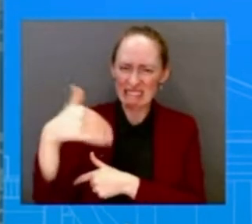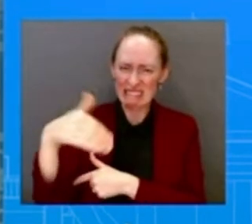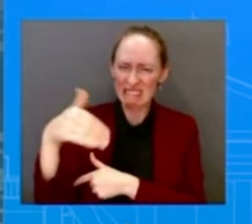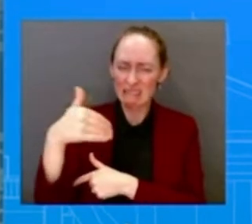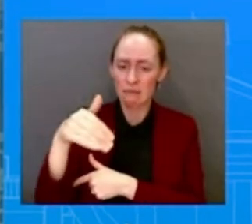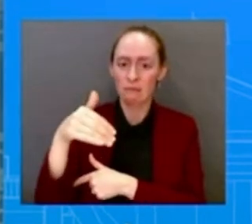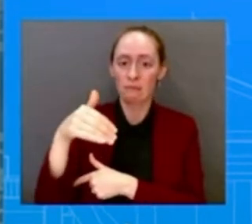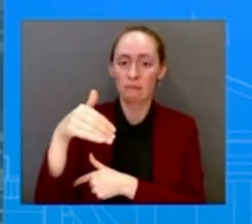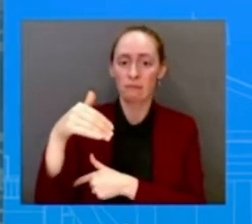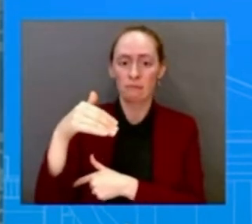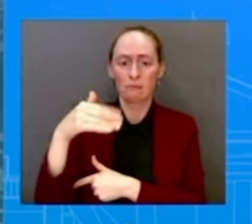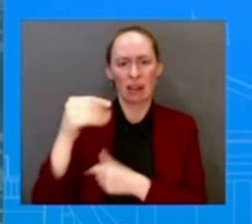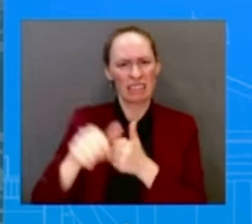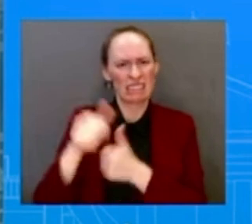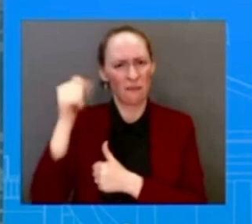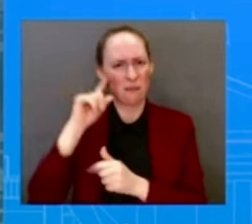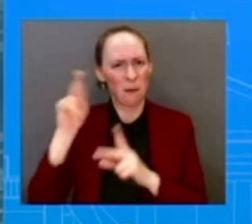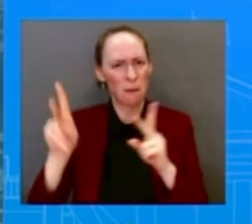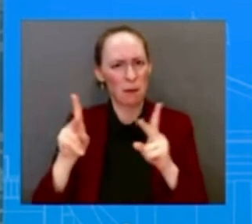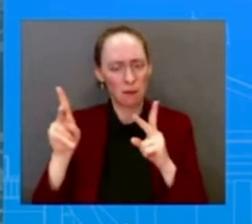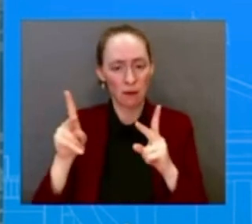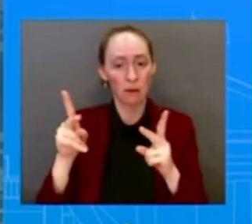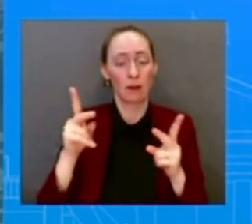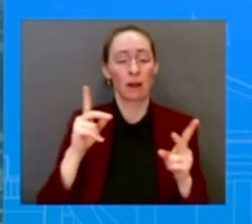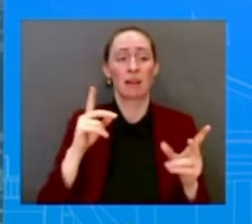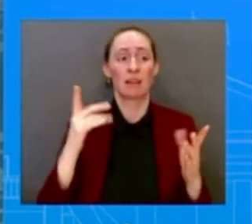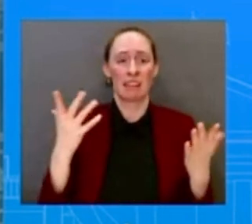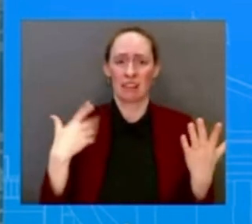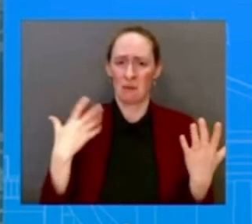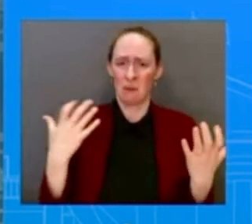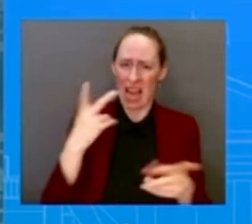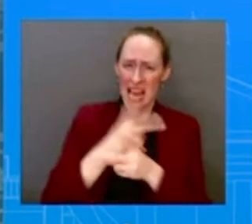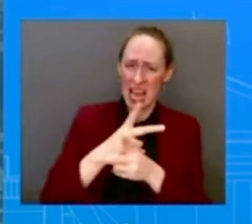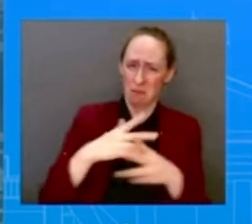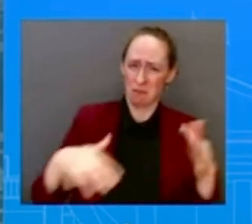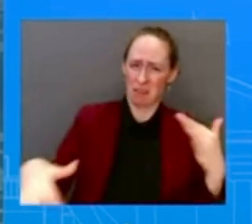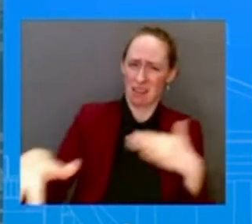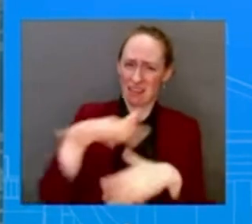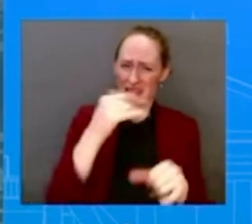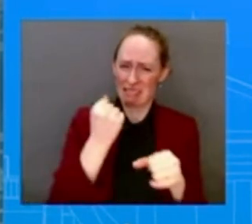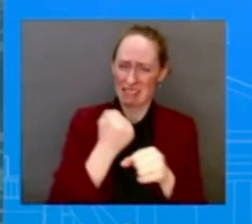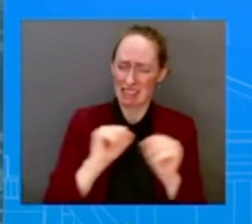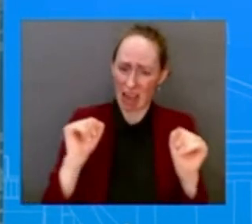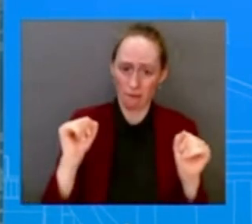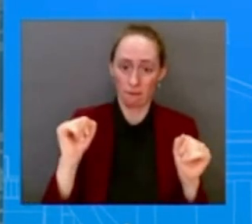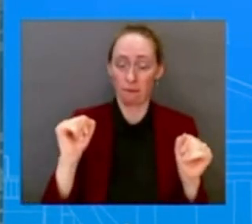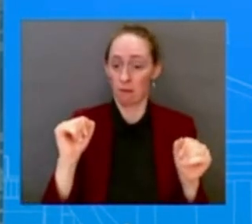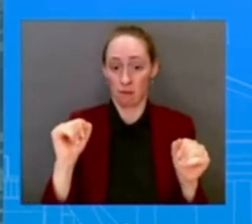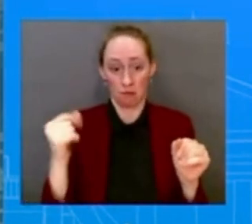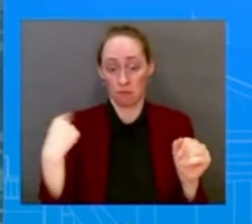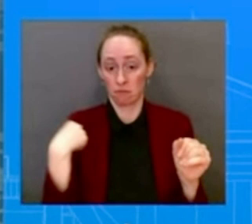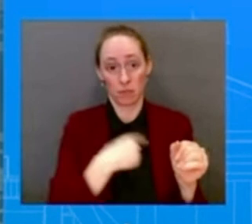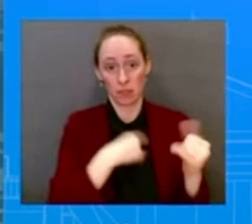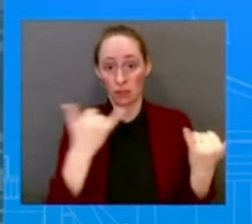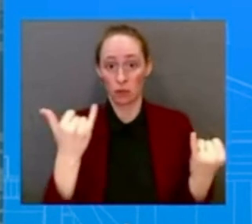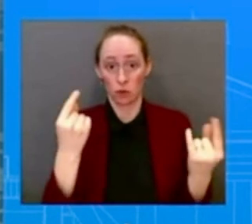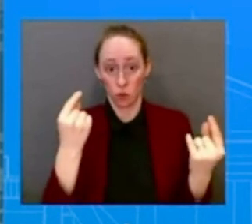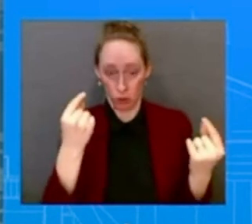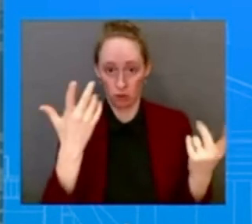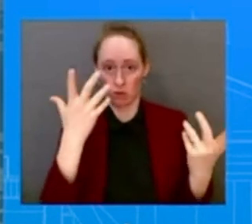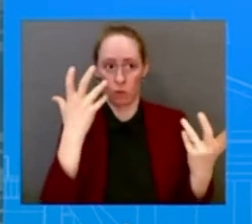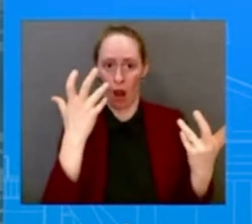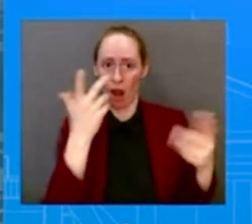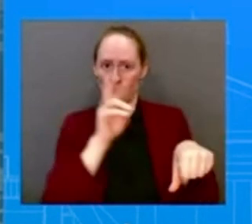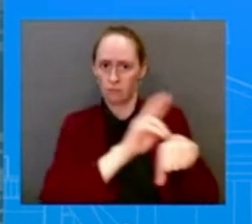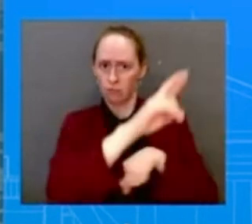object, and they did, and it came inside our territorial waters. Those waters right now are frozen, but